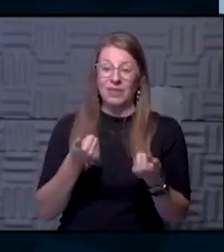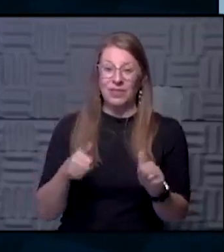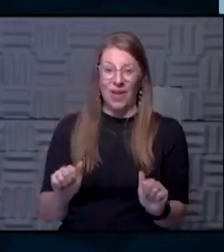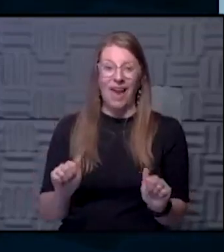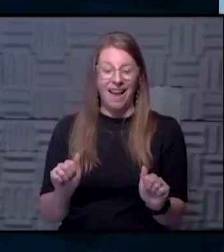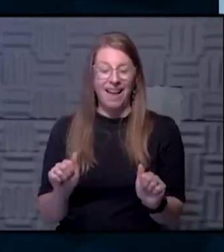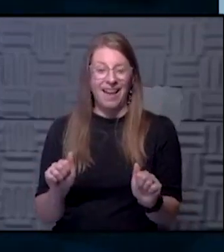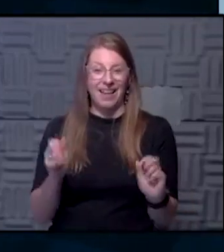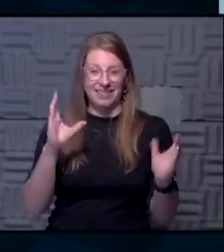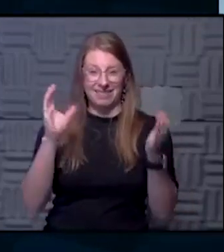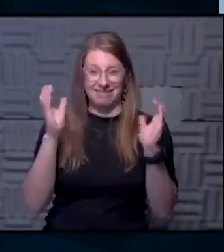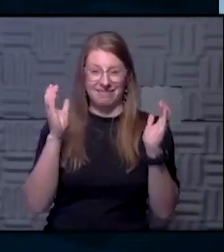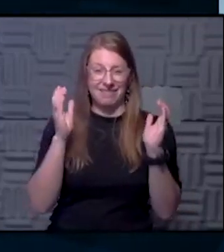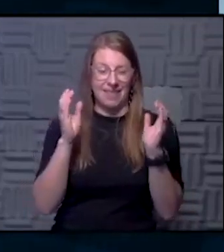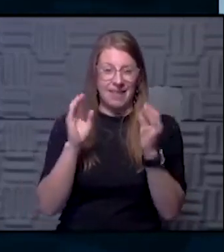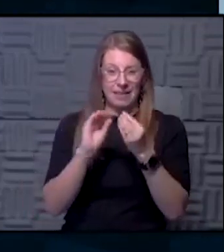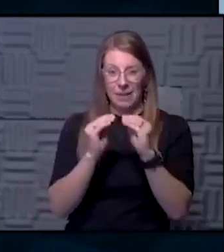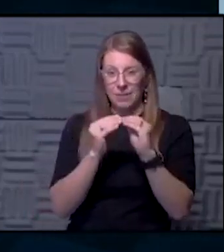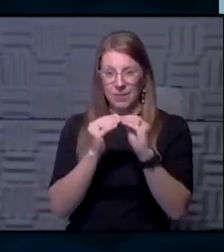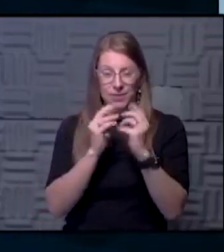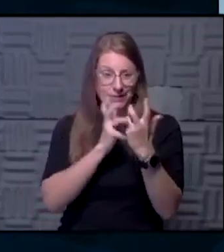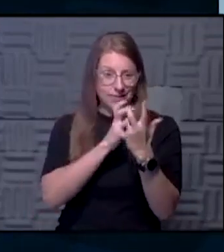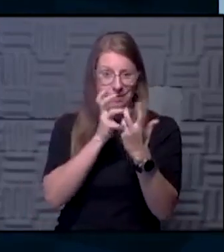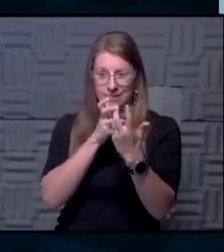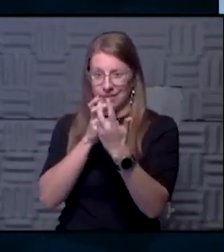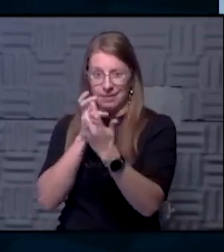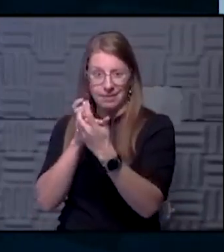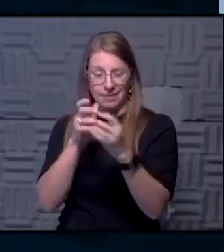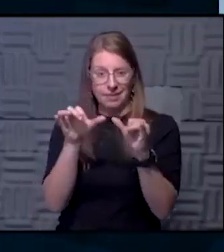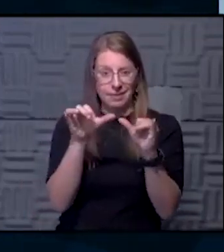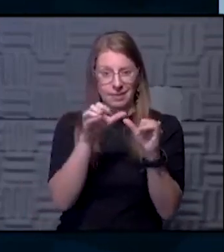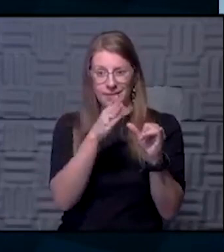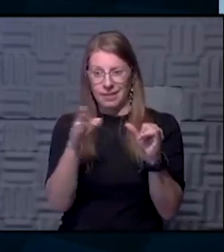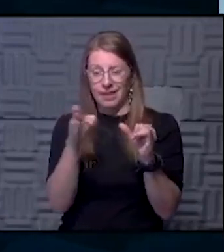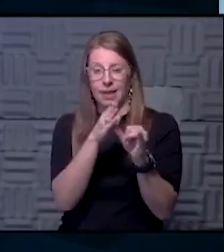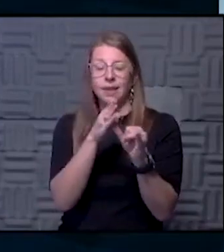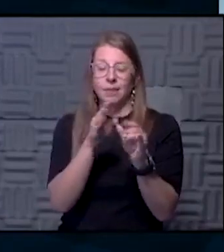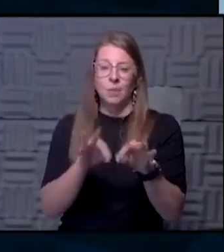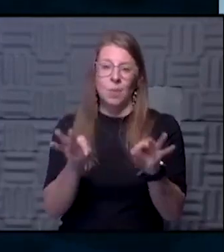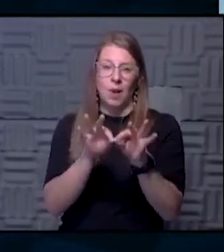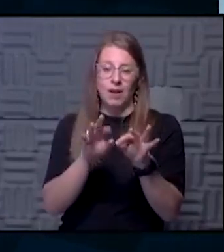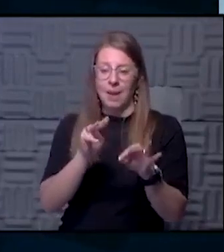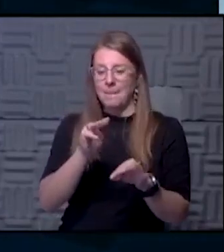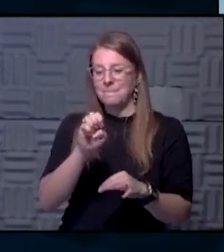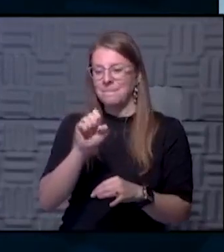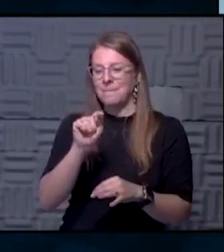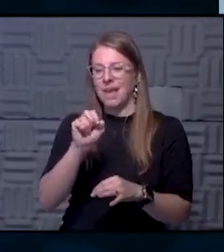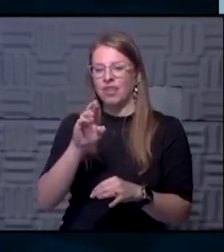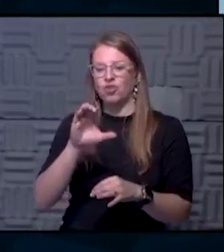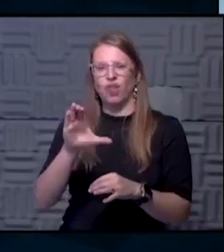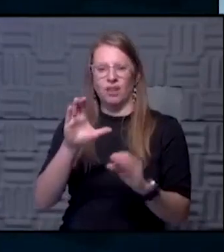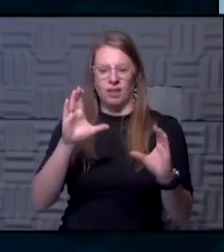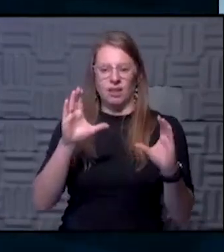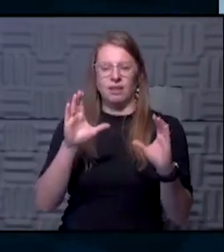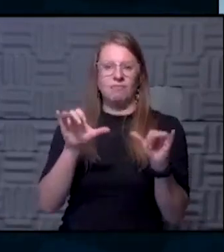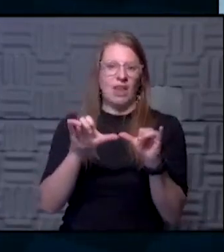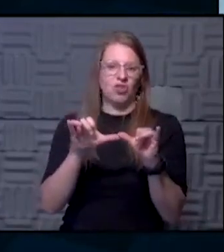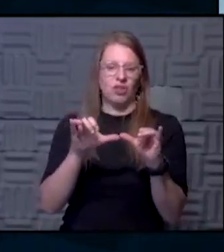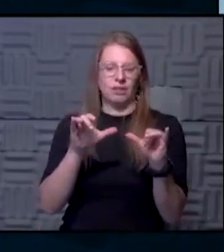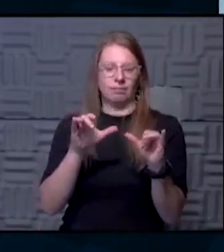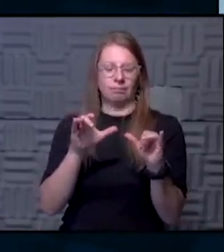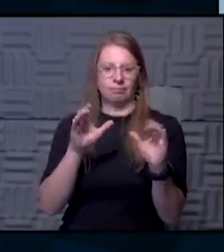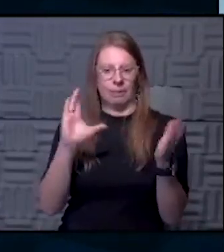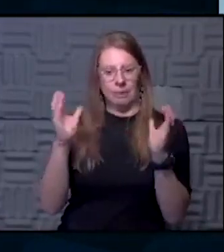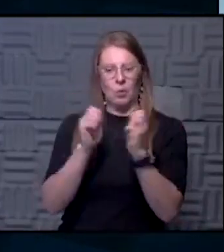to try to put some metrics to this, and it does matter what the metric is. as was just mentioned.